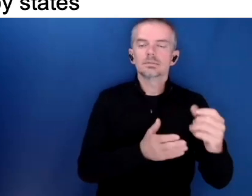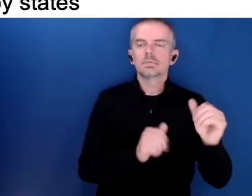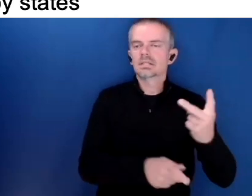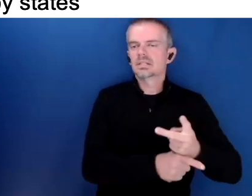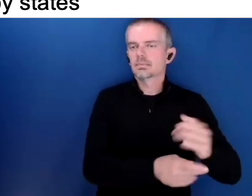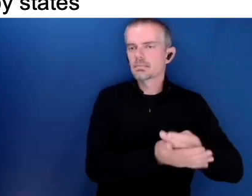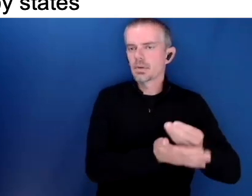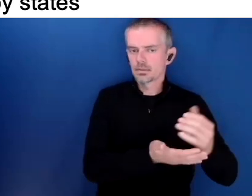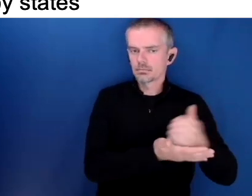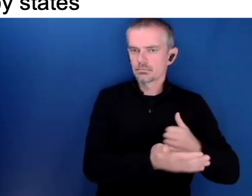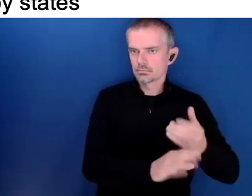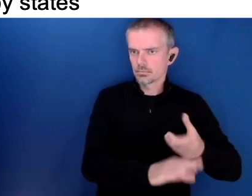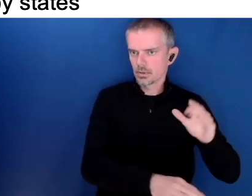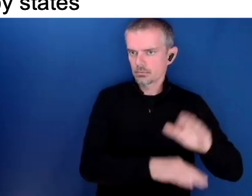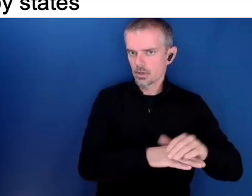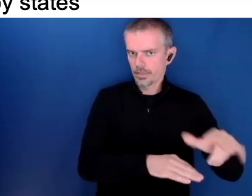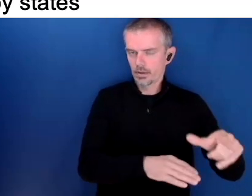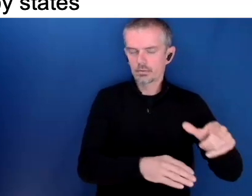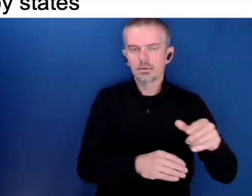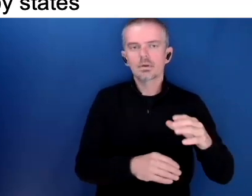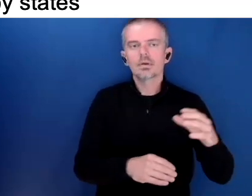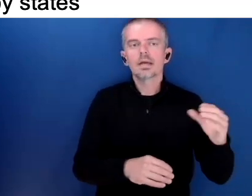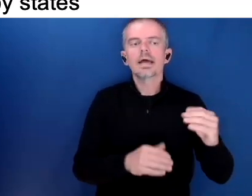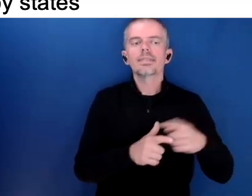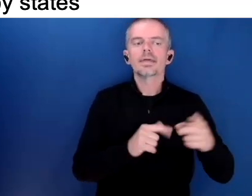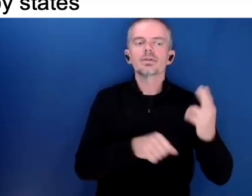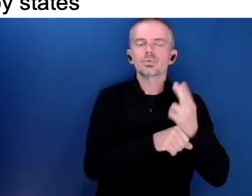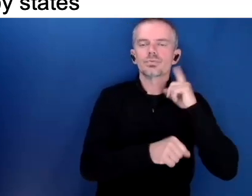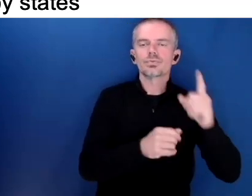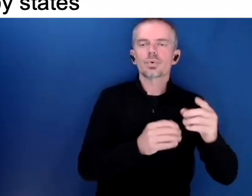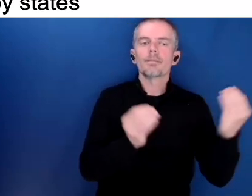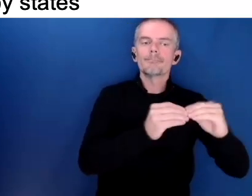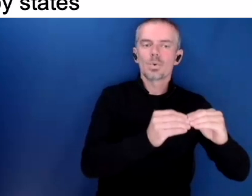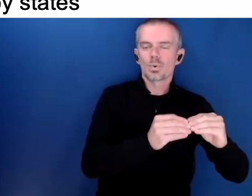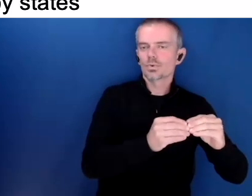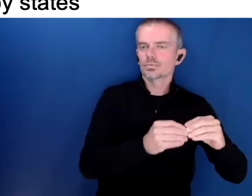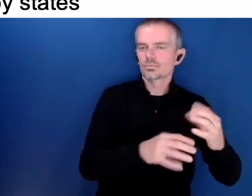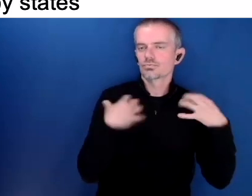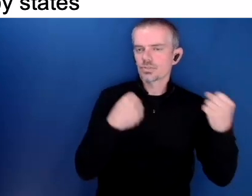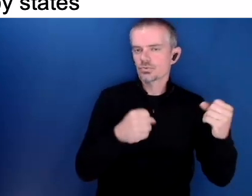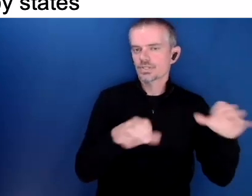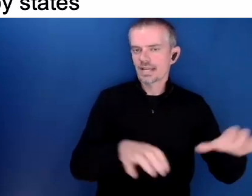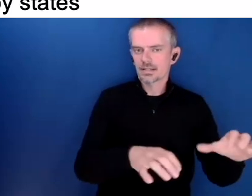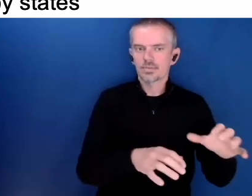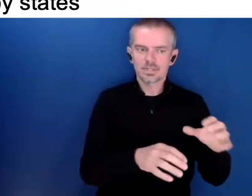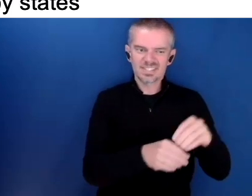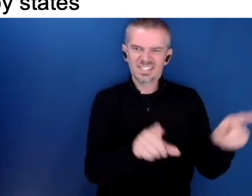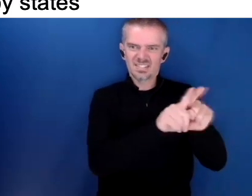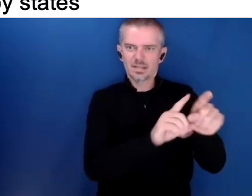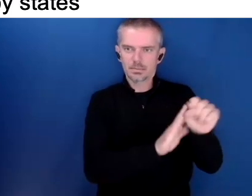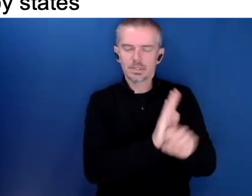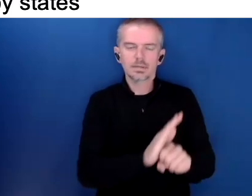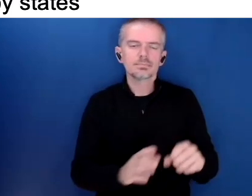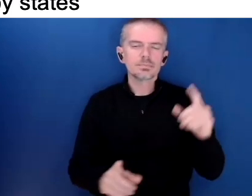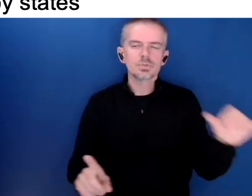to use those funds to accomplish additional restoration activities under a good neighbor agreement in that same state. So similar to